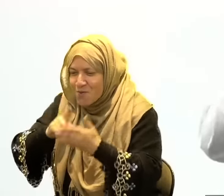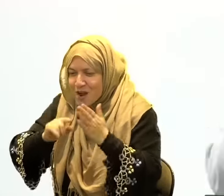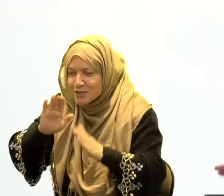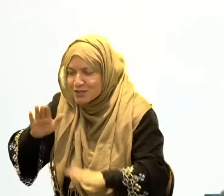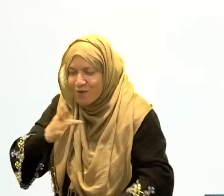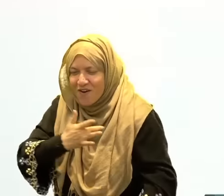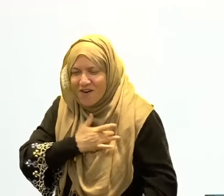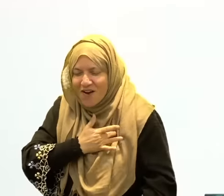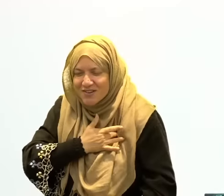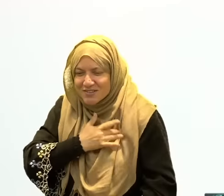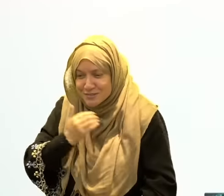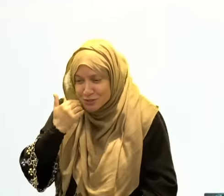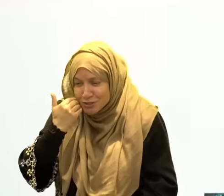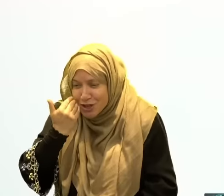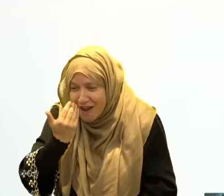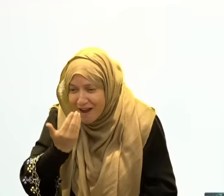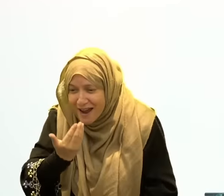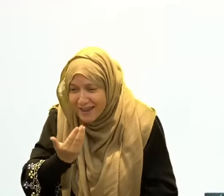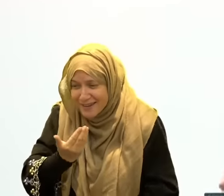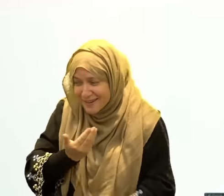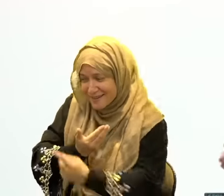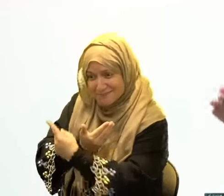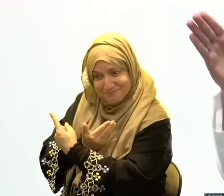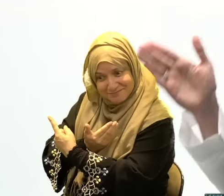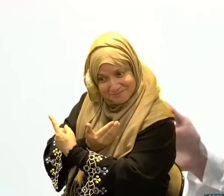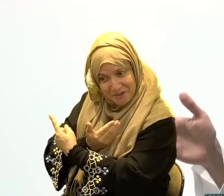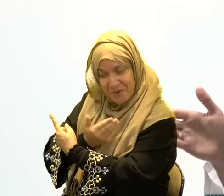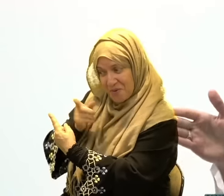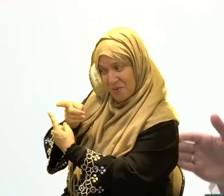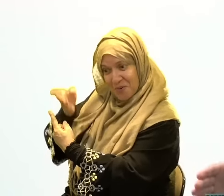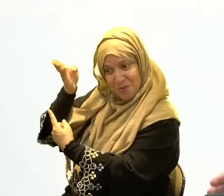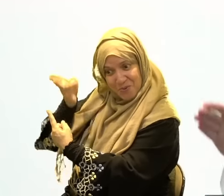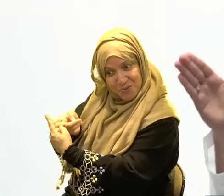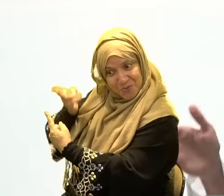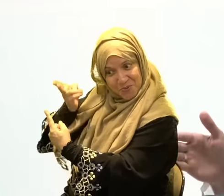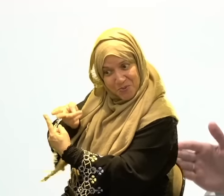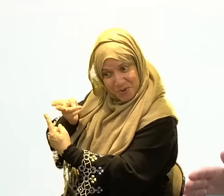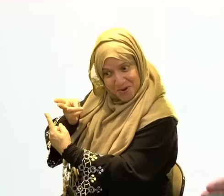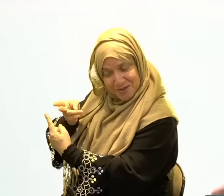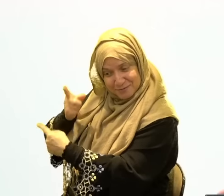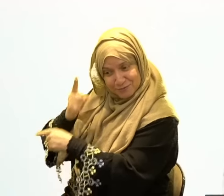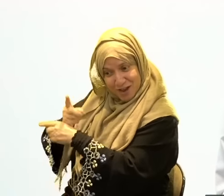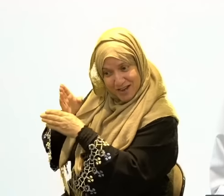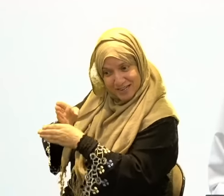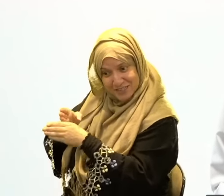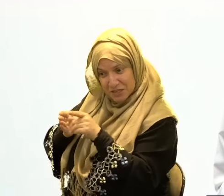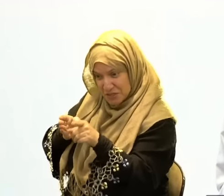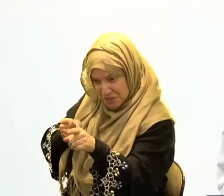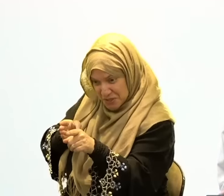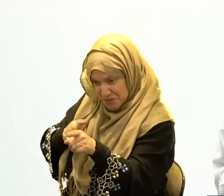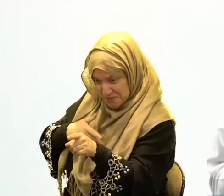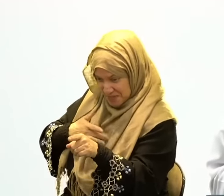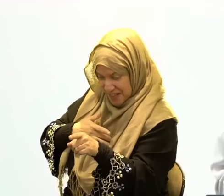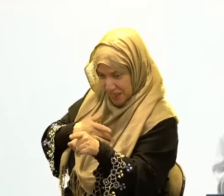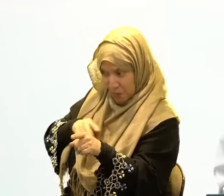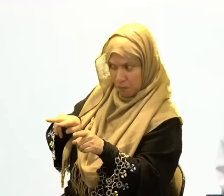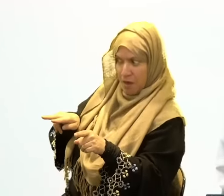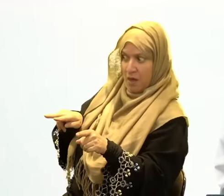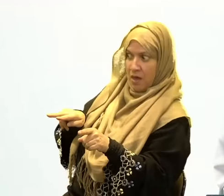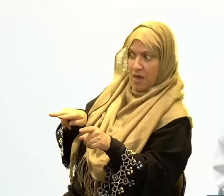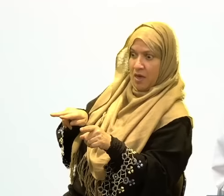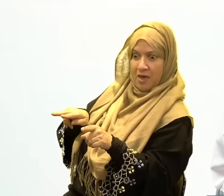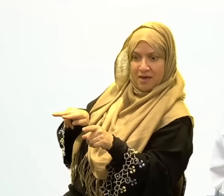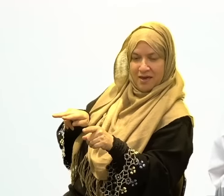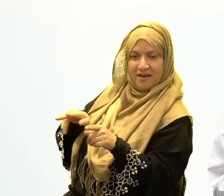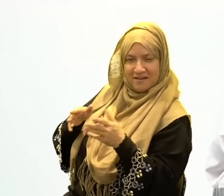connecting themselves deeply to the sight of Allah subhanahu wa ta'ala. Even Jannah and Naar, even paradise and hellfire, have a